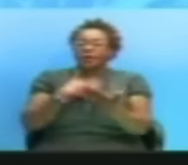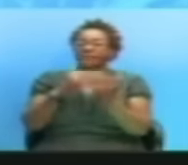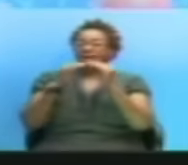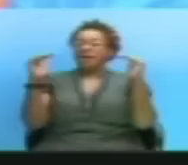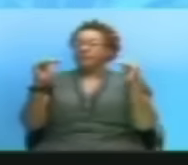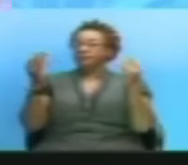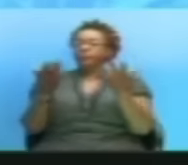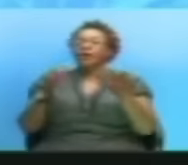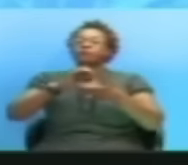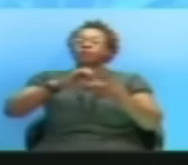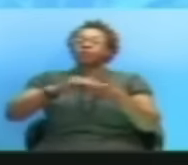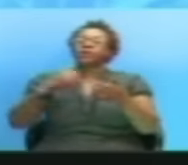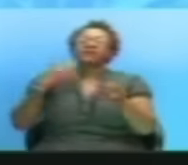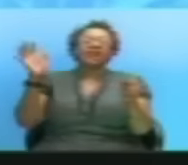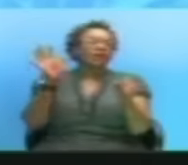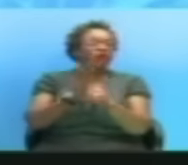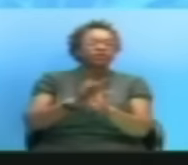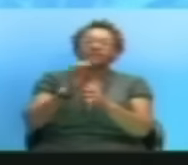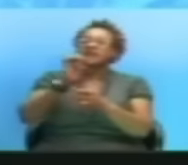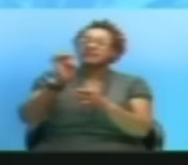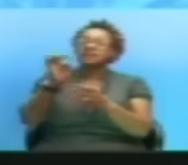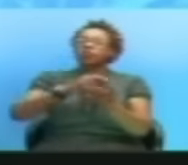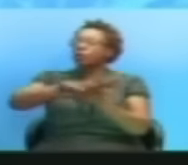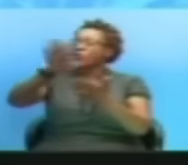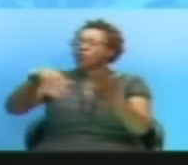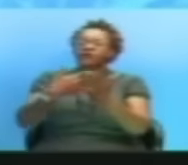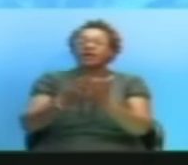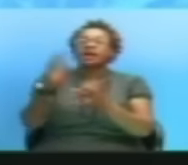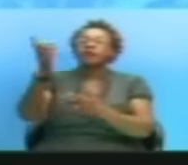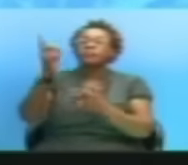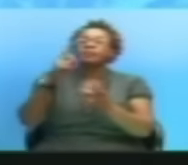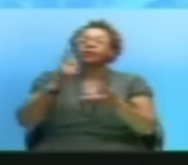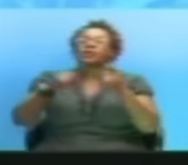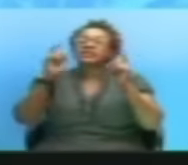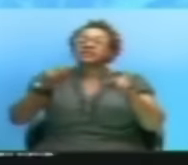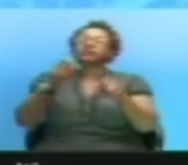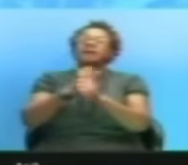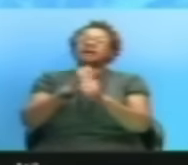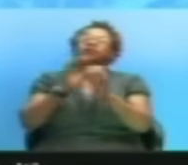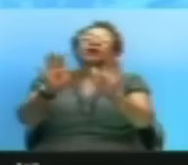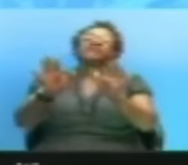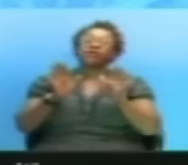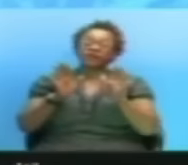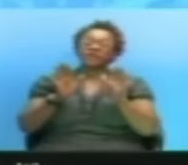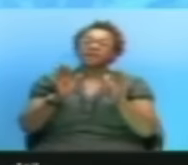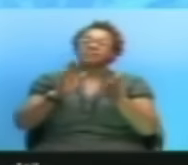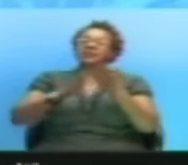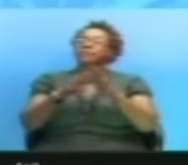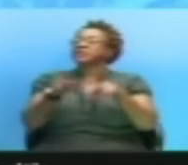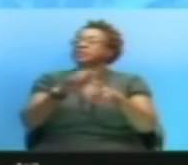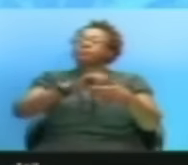Buru is, there are a lot of estates across Nairobi, across the country. What needs to be done to avoid them entering that state?